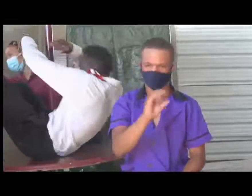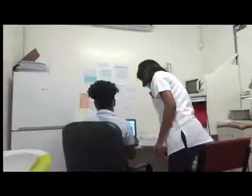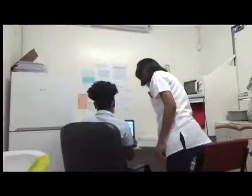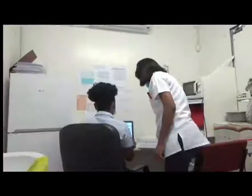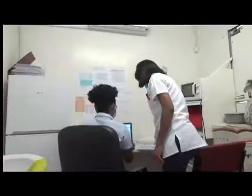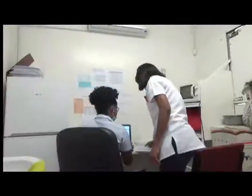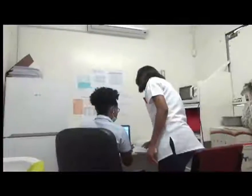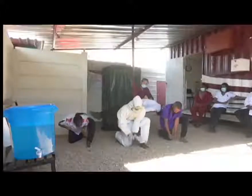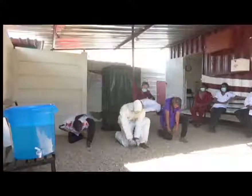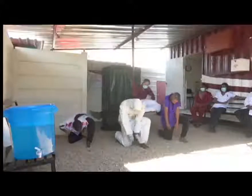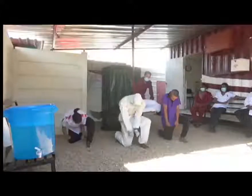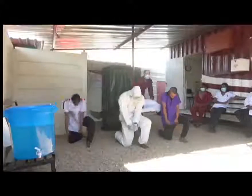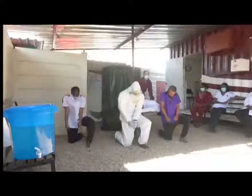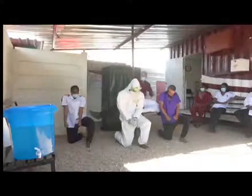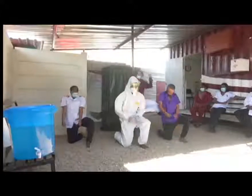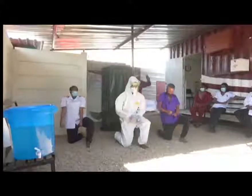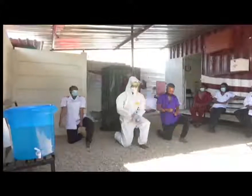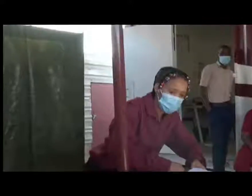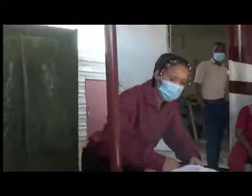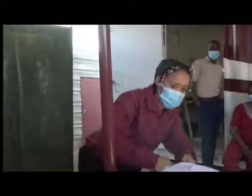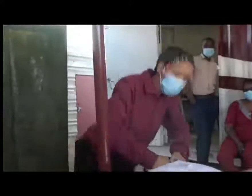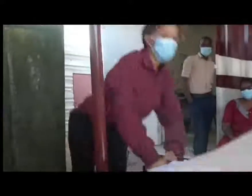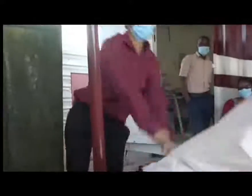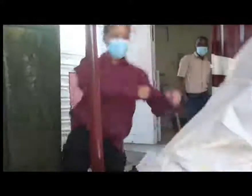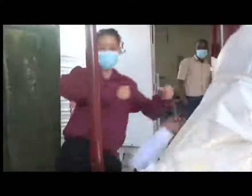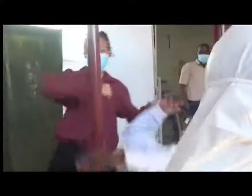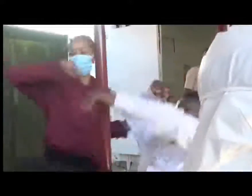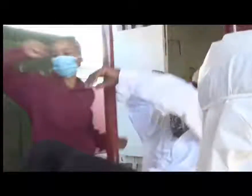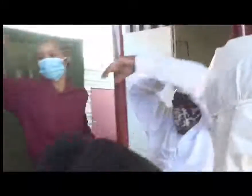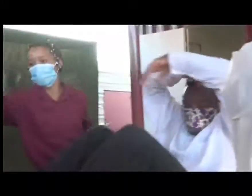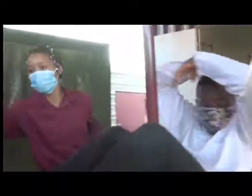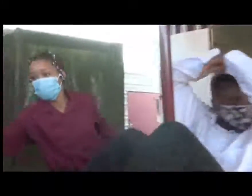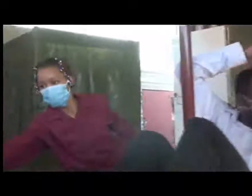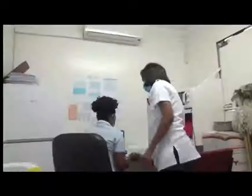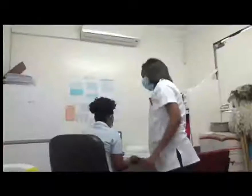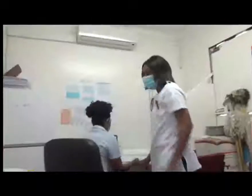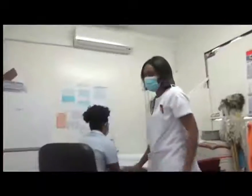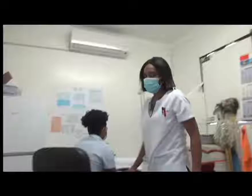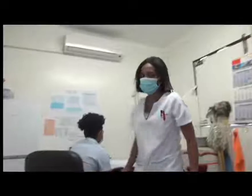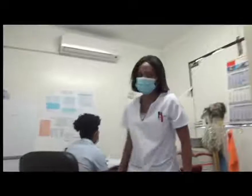Nurses, healthcare workers, doctors,